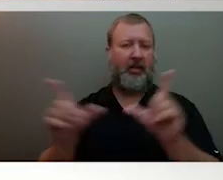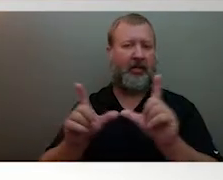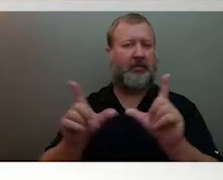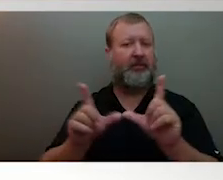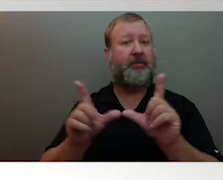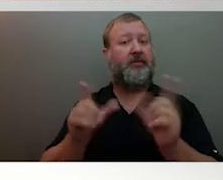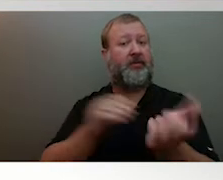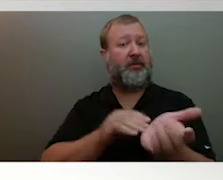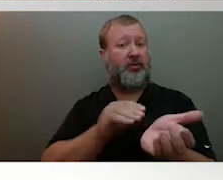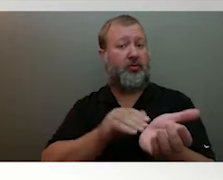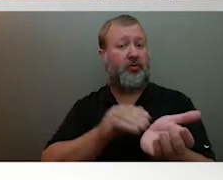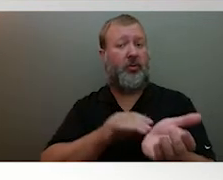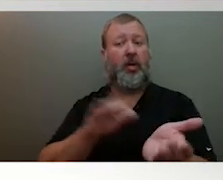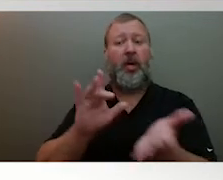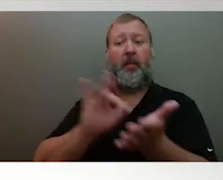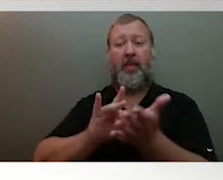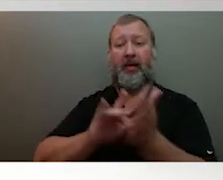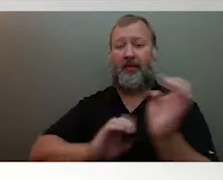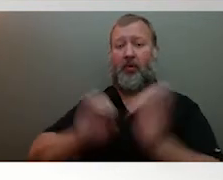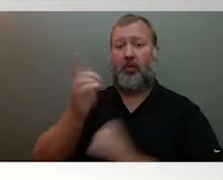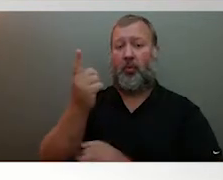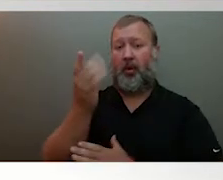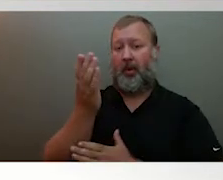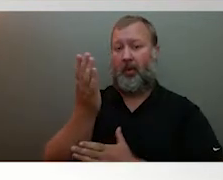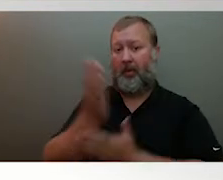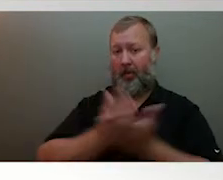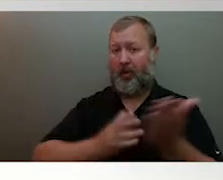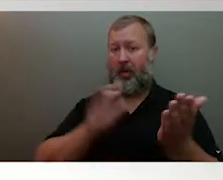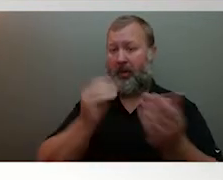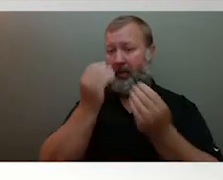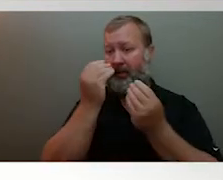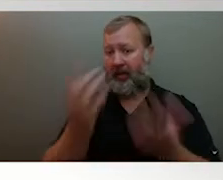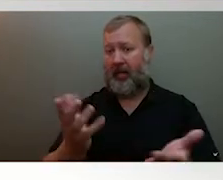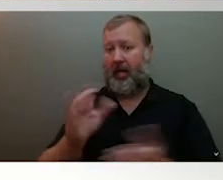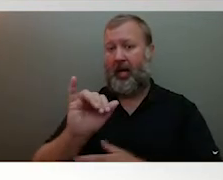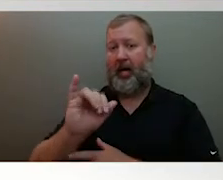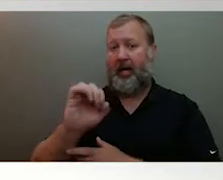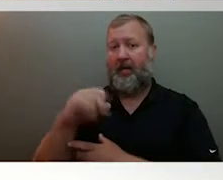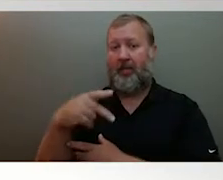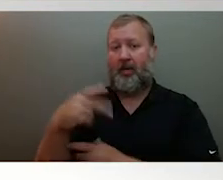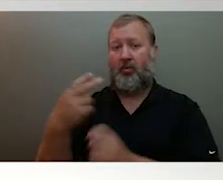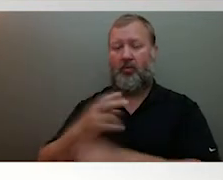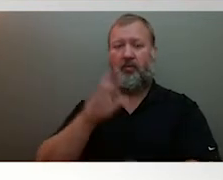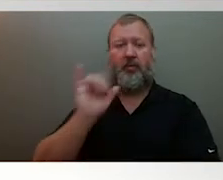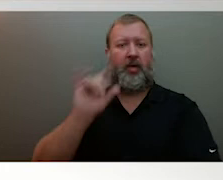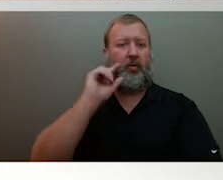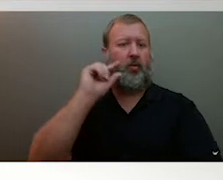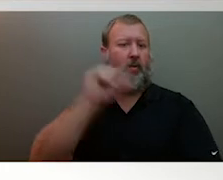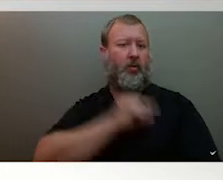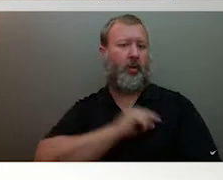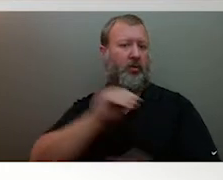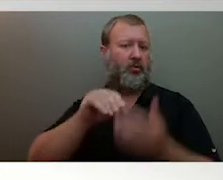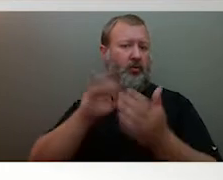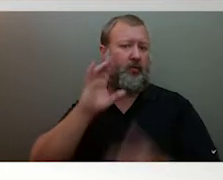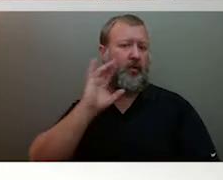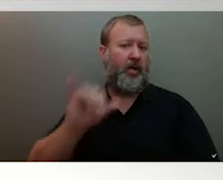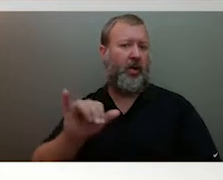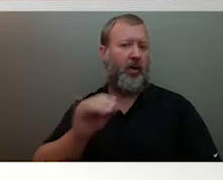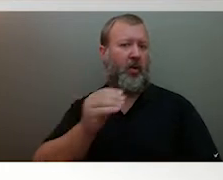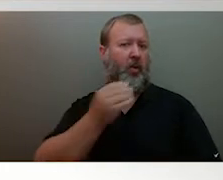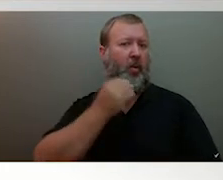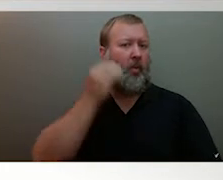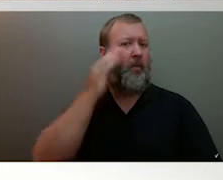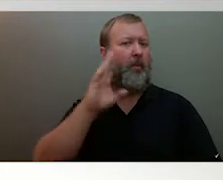medical evaluation is only one piece to the data that the IEP team may use to qualify the student for hospital